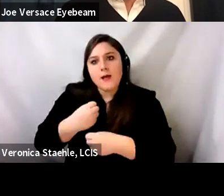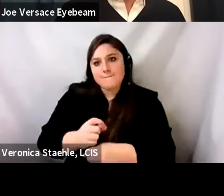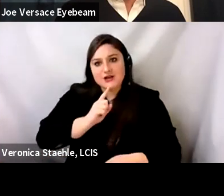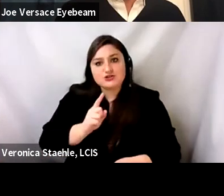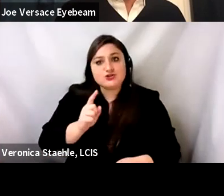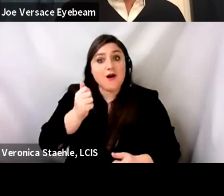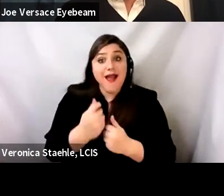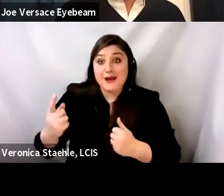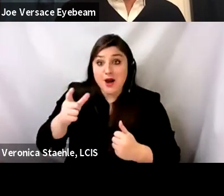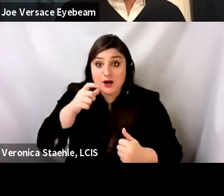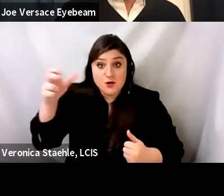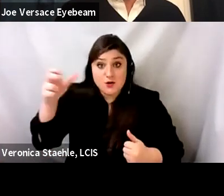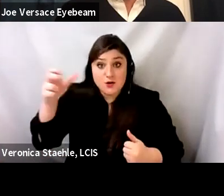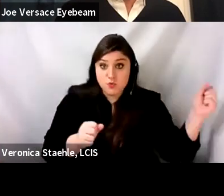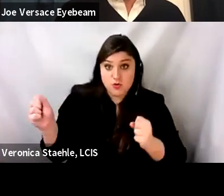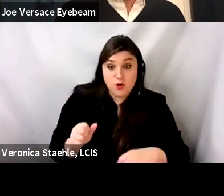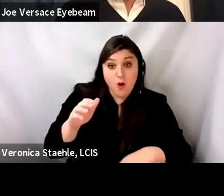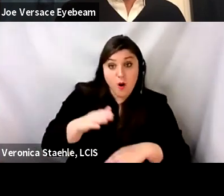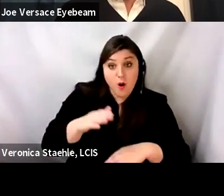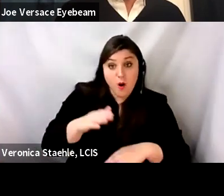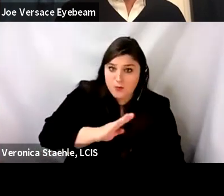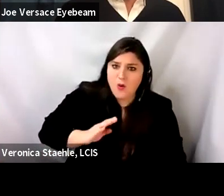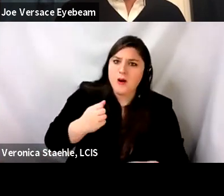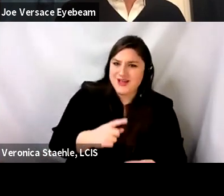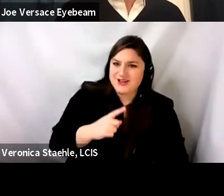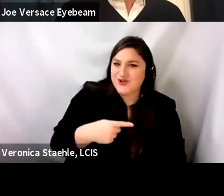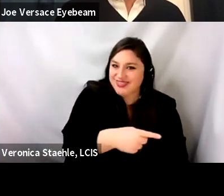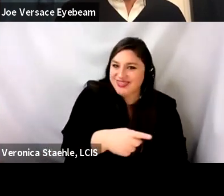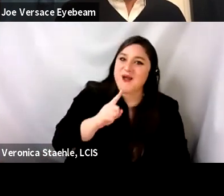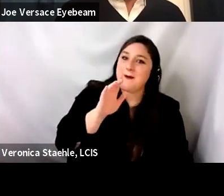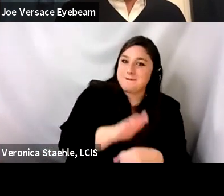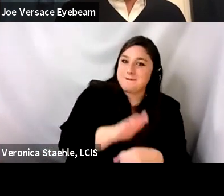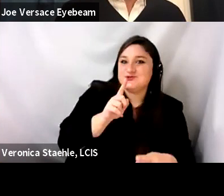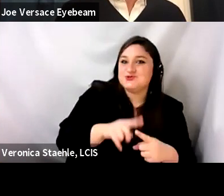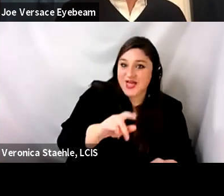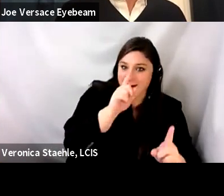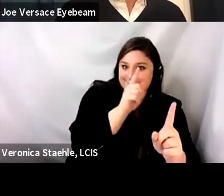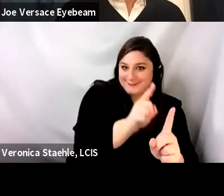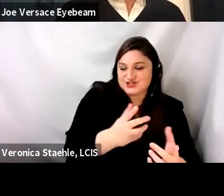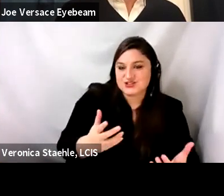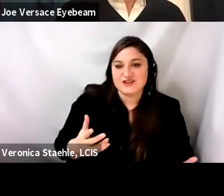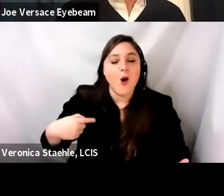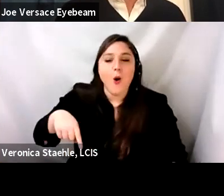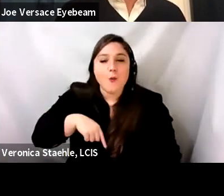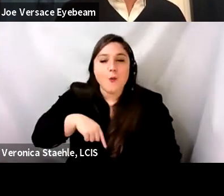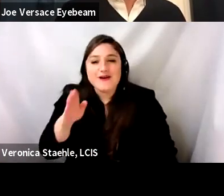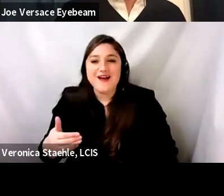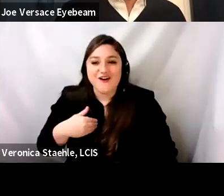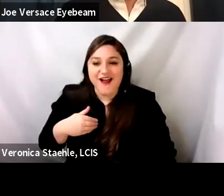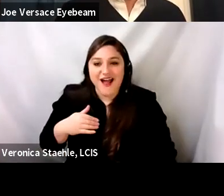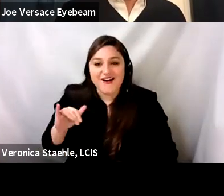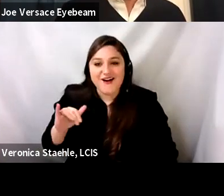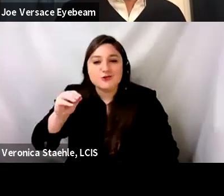mentioned before a board full of Wall Street executives, I'm sure that Francis chuckled inside, right? And